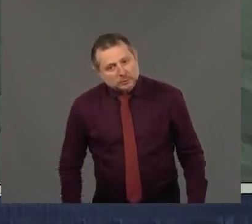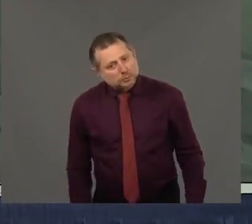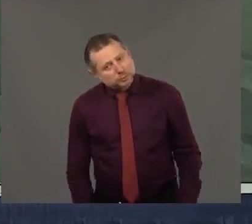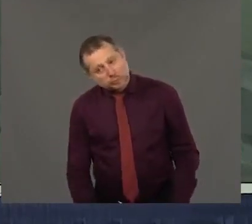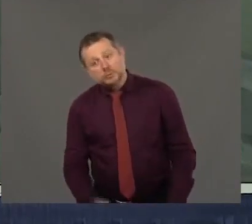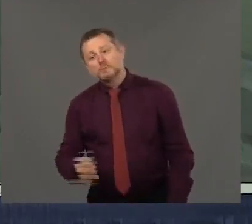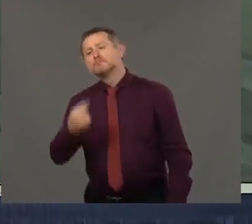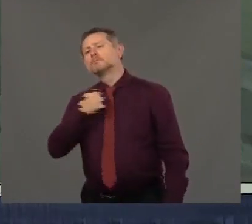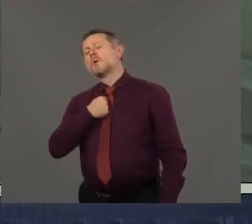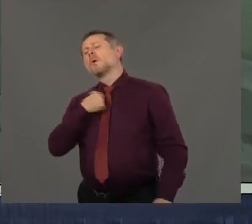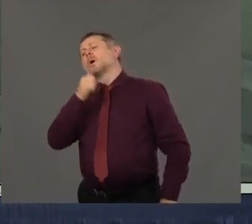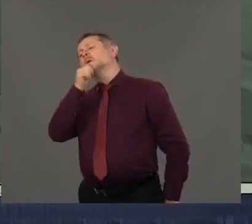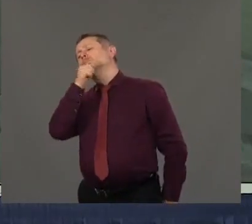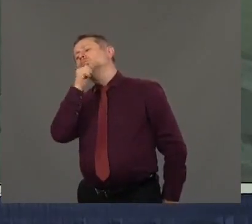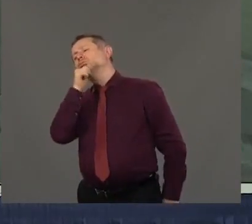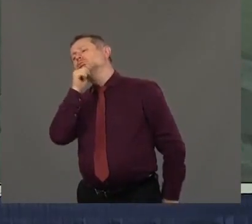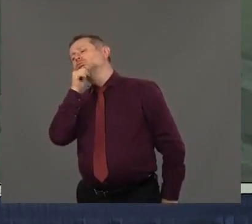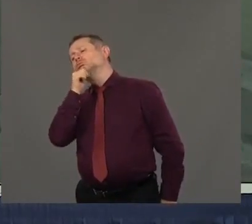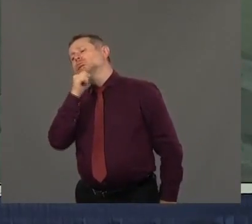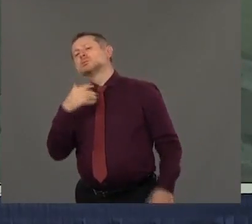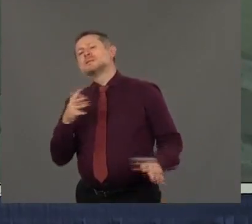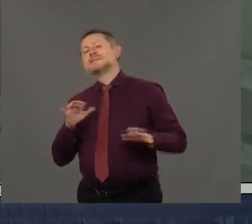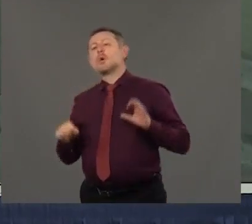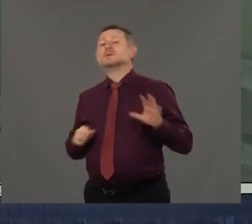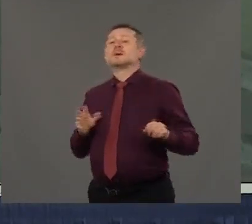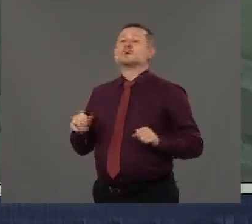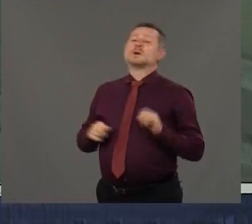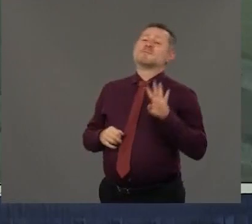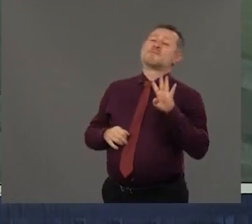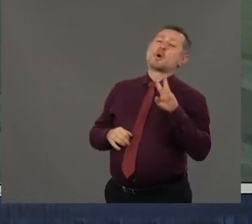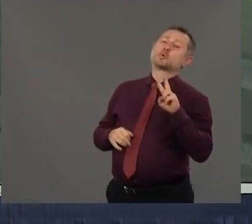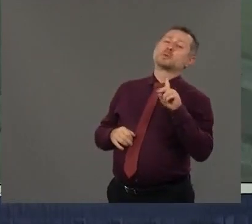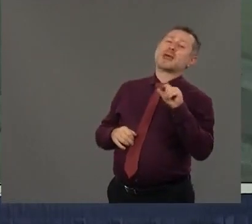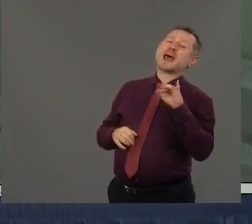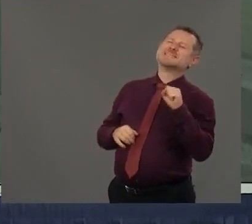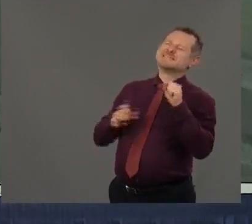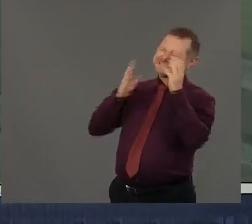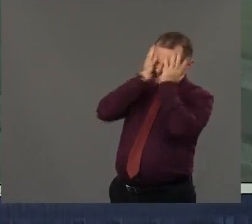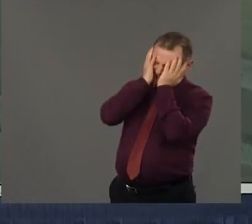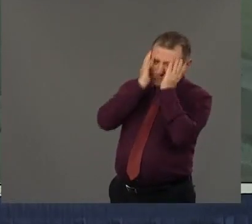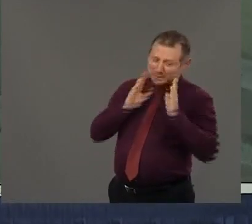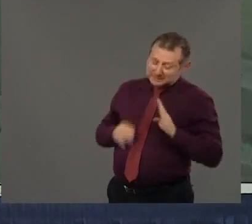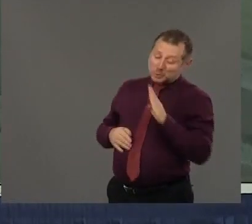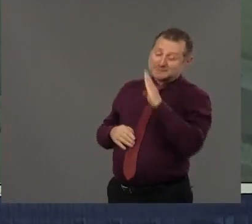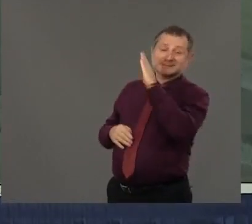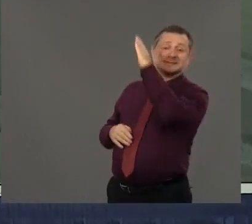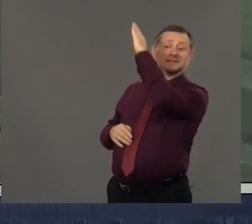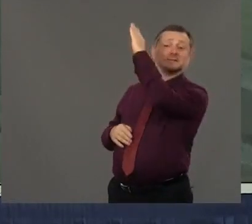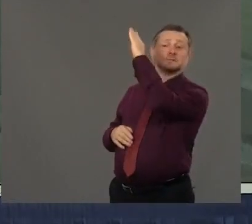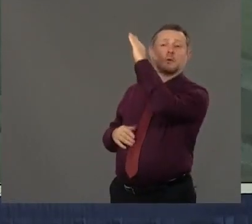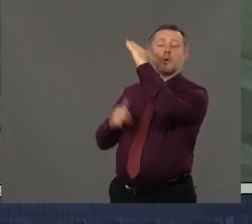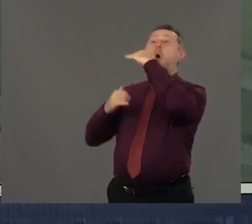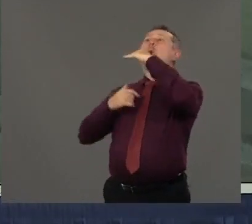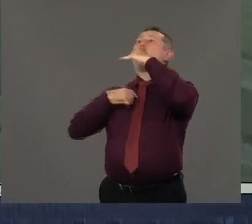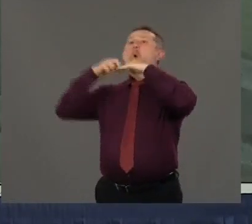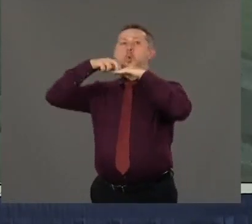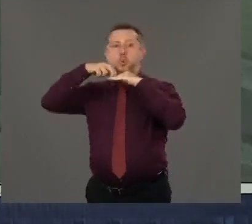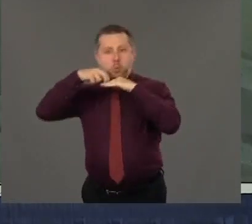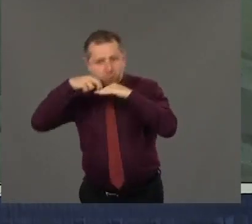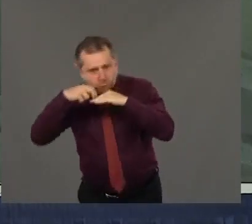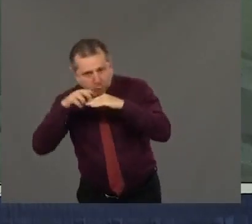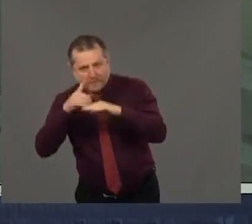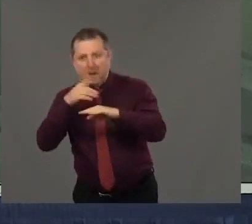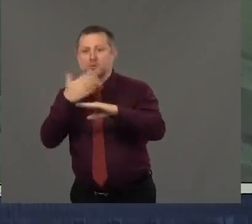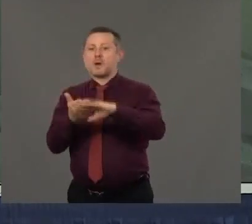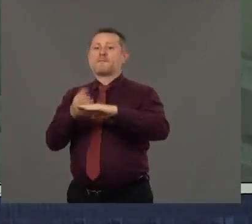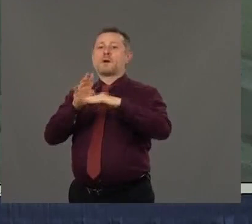up, 42 days, we're able to flatten the curve, we hit a plateau, and